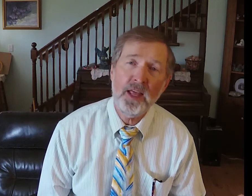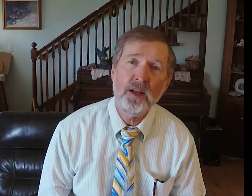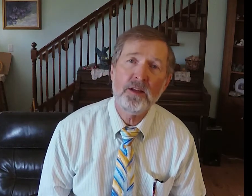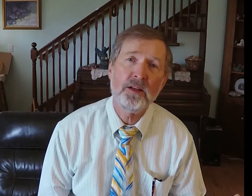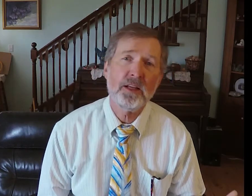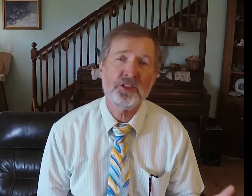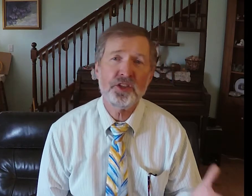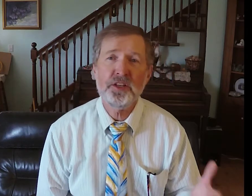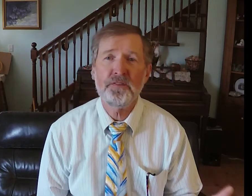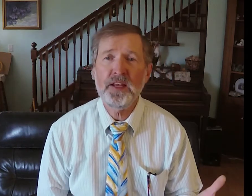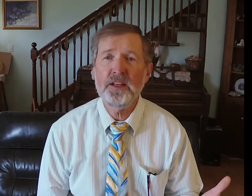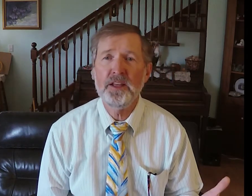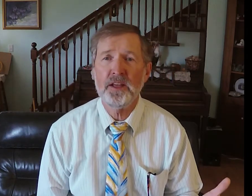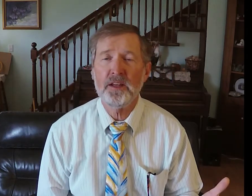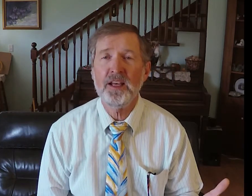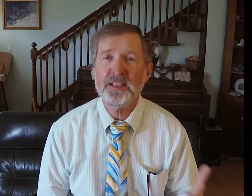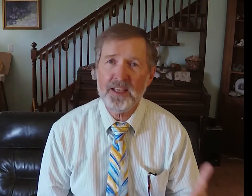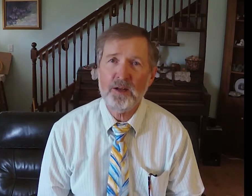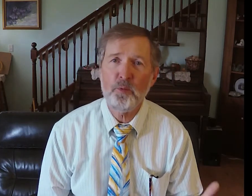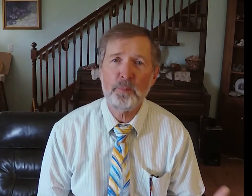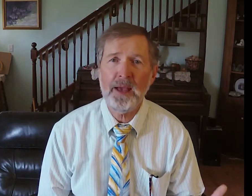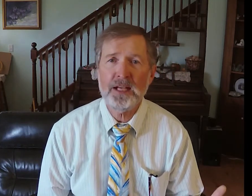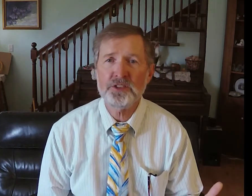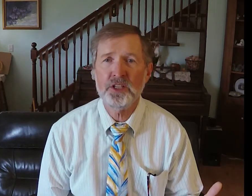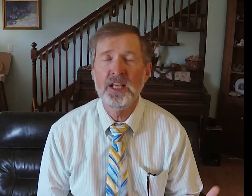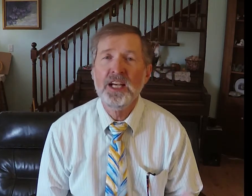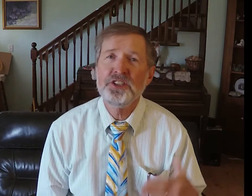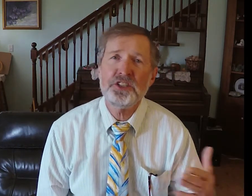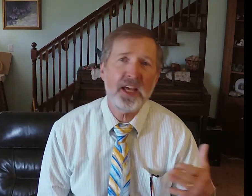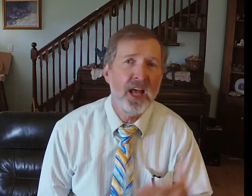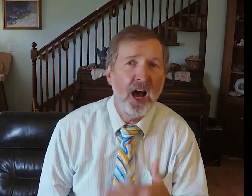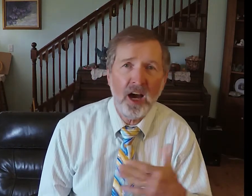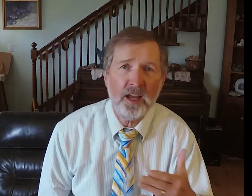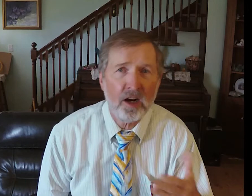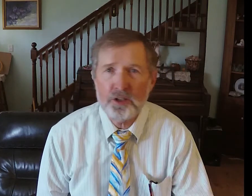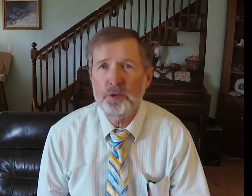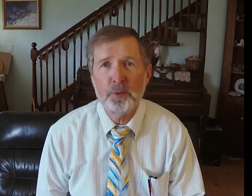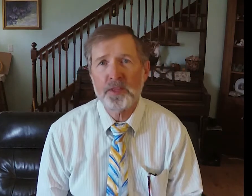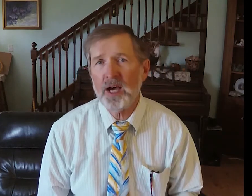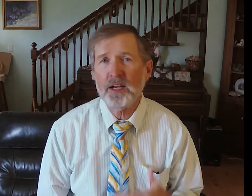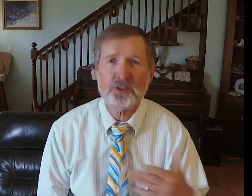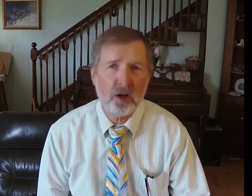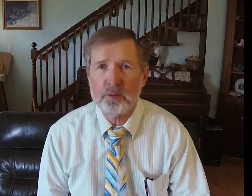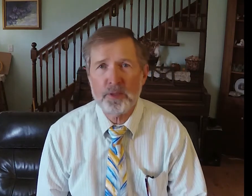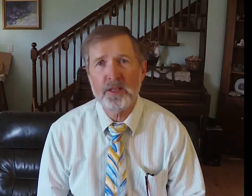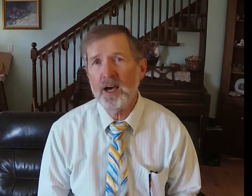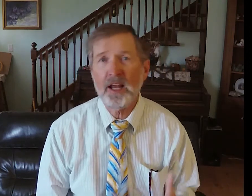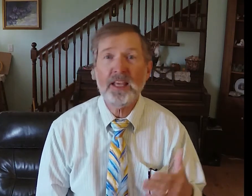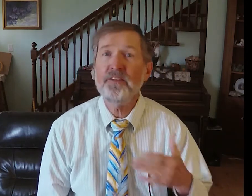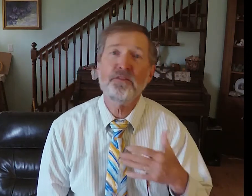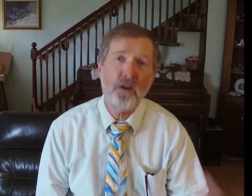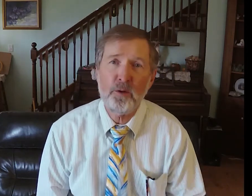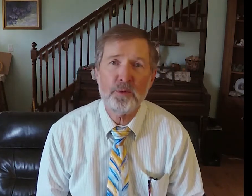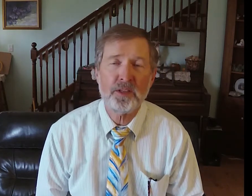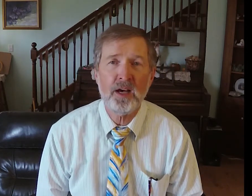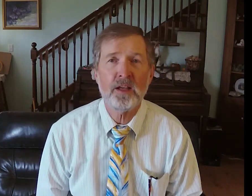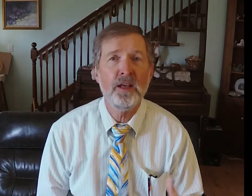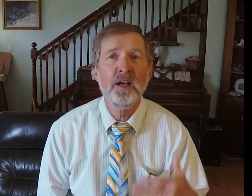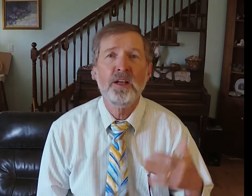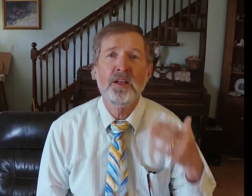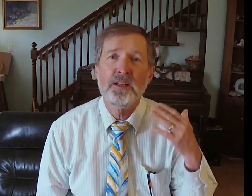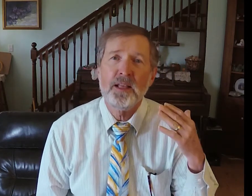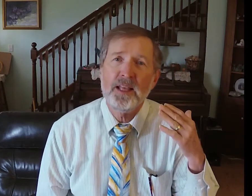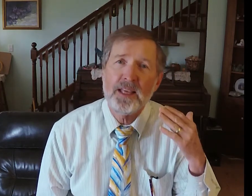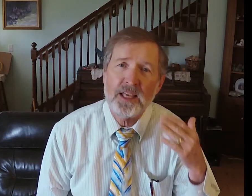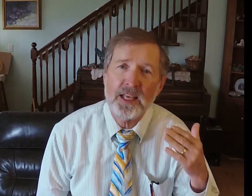And then she defended it again with passion. She said, I argued with God. I talked with God. I even fought with God.